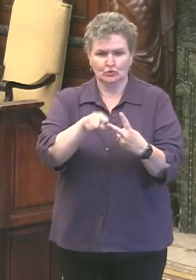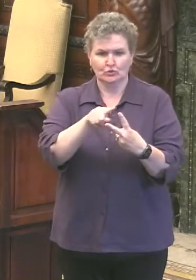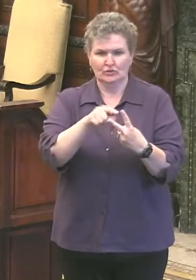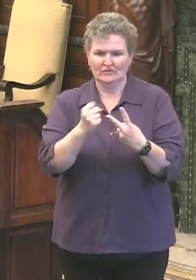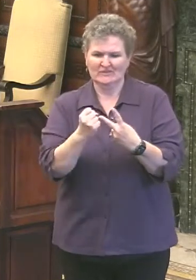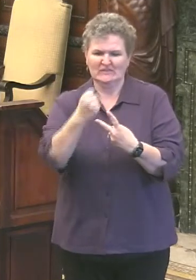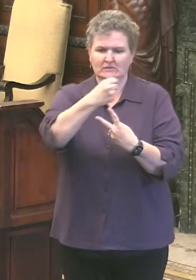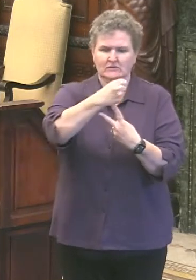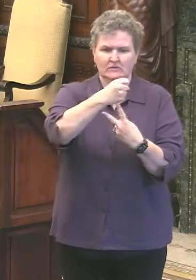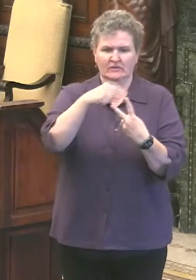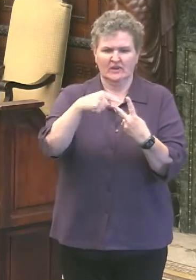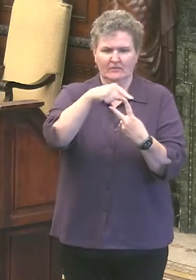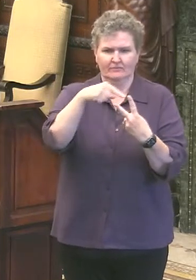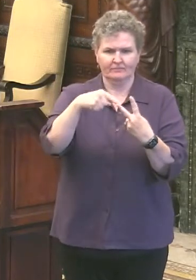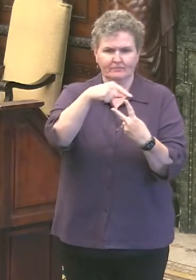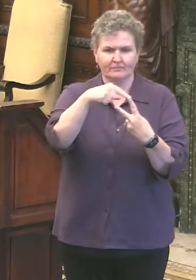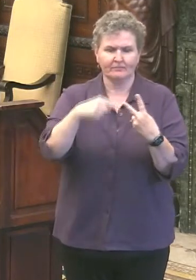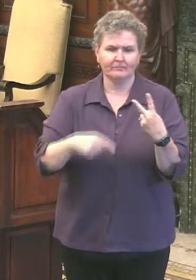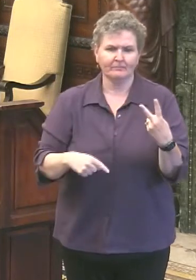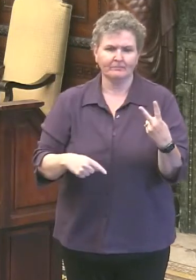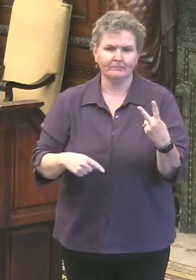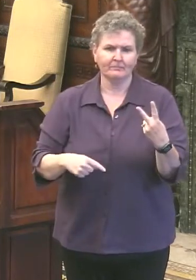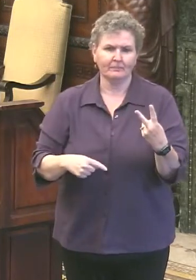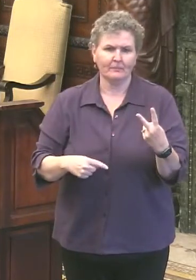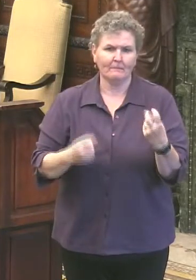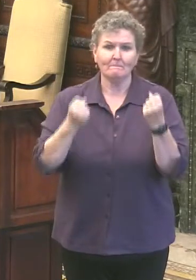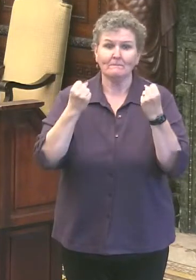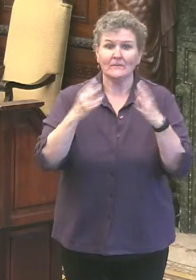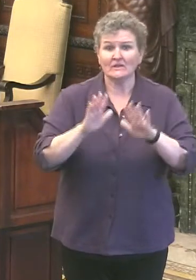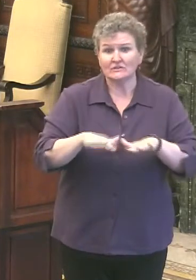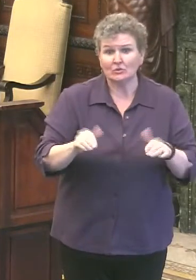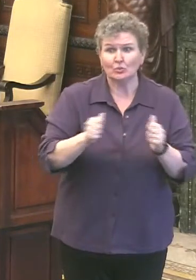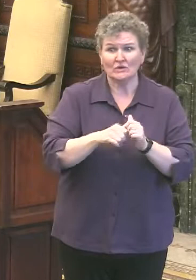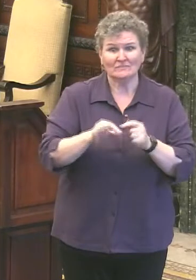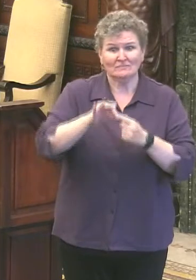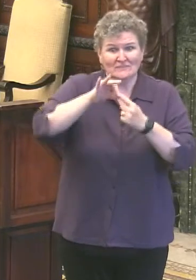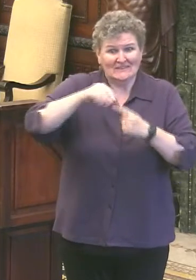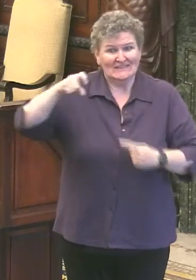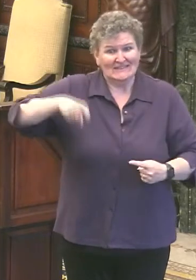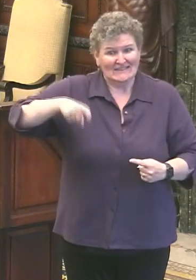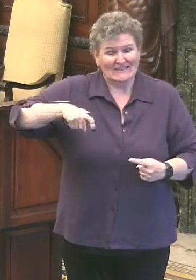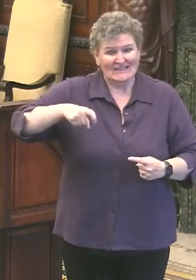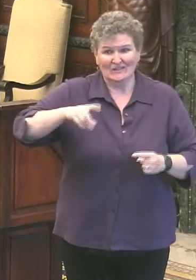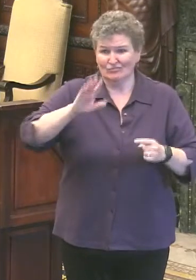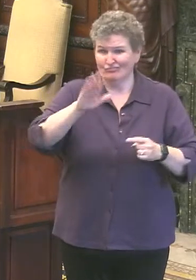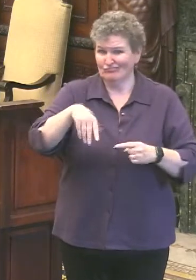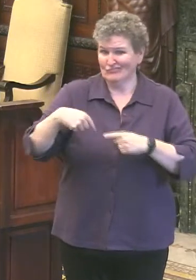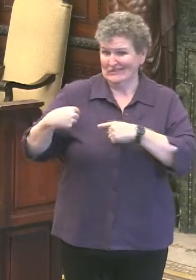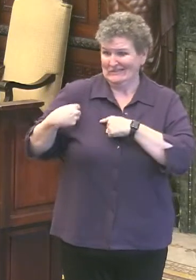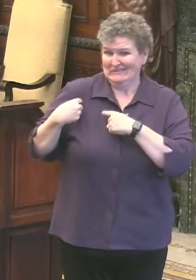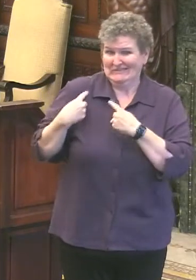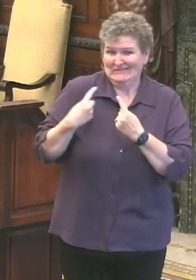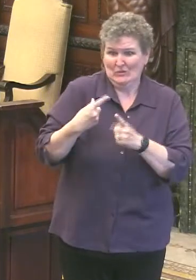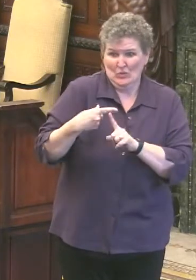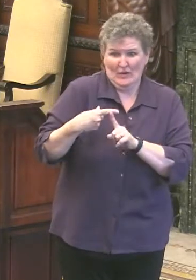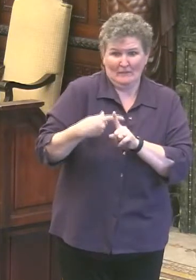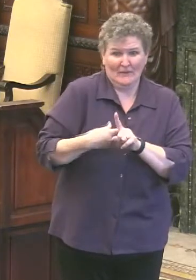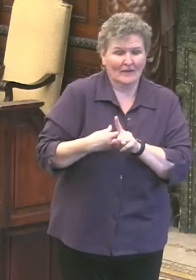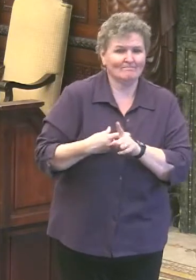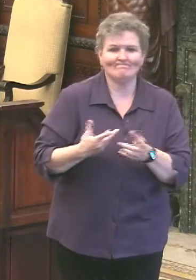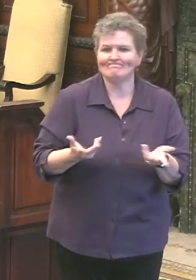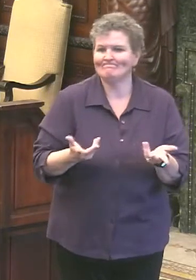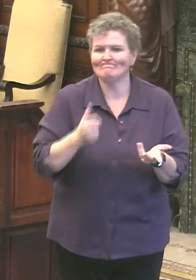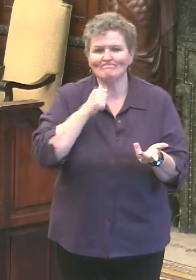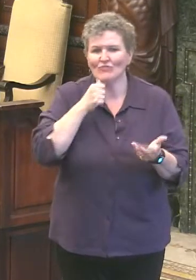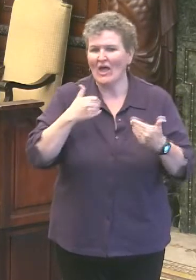equal many of the children with special needs who throughout the time that we were remote did not have face-to-face